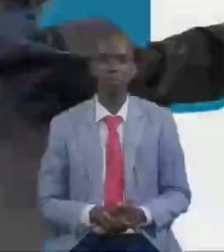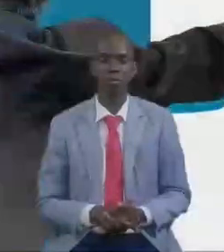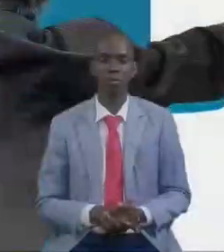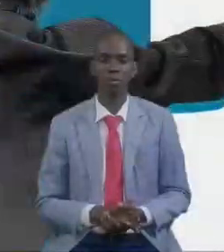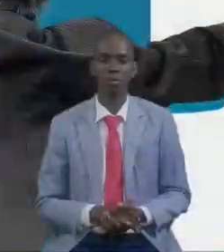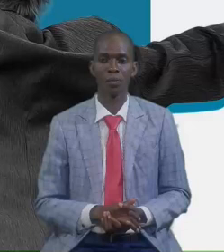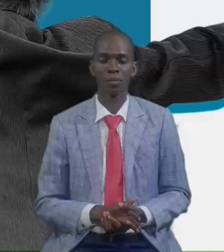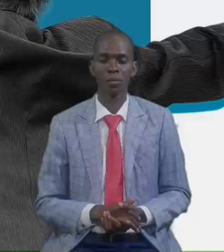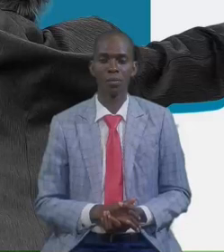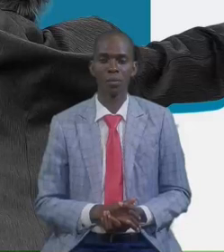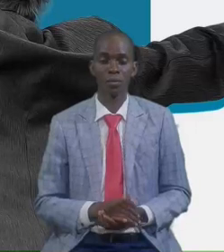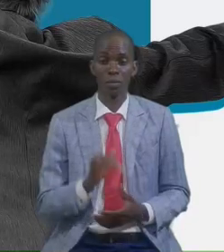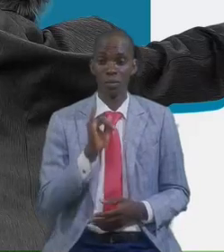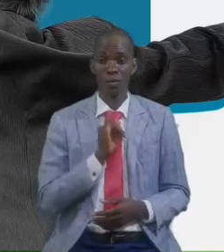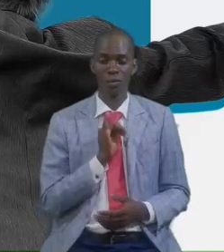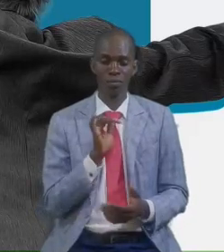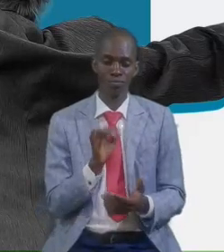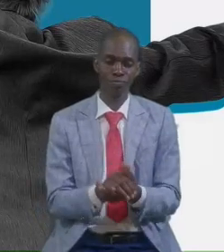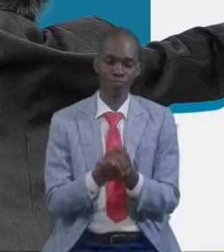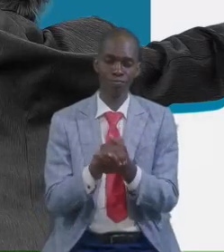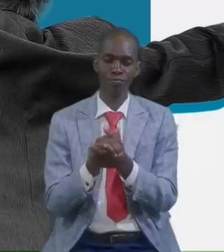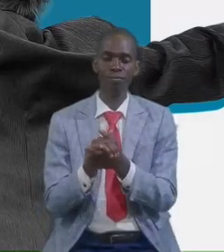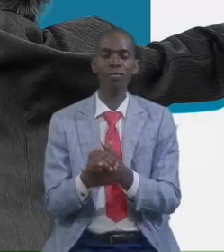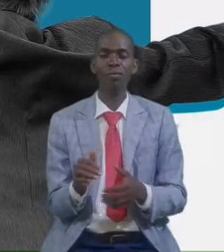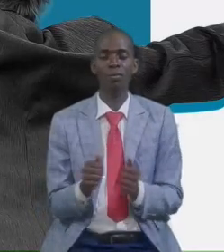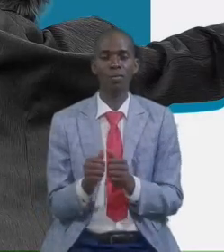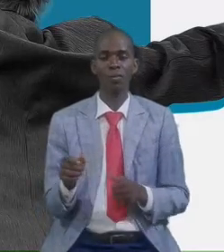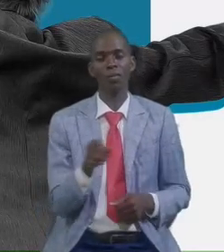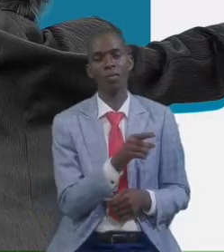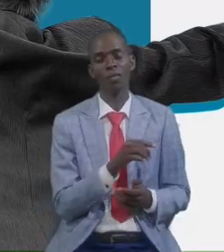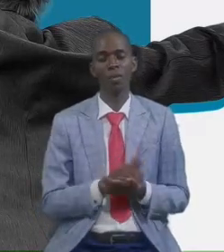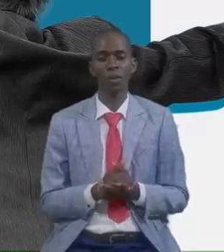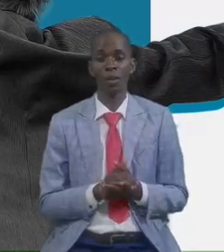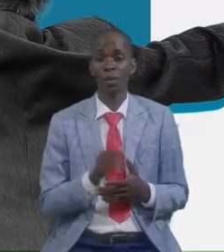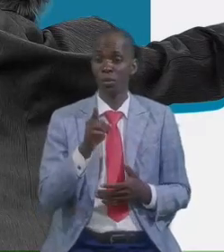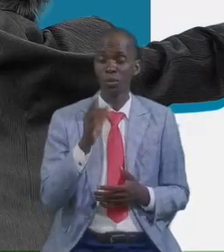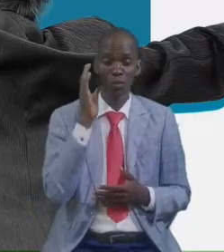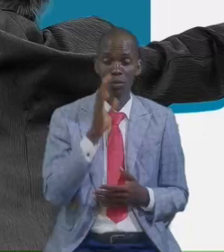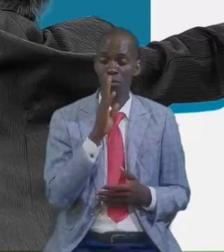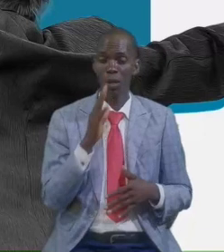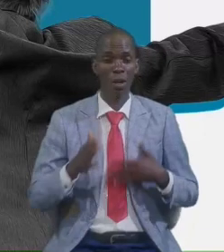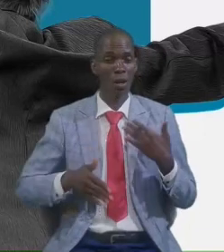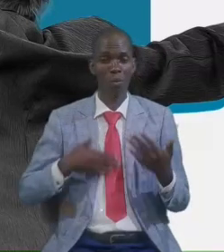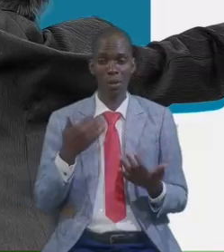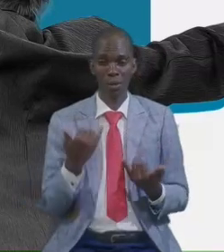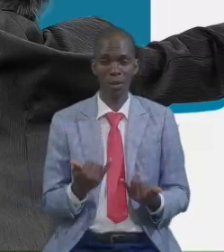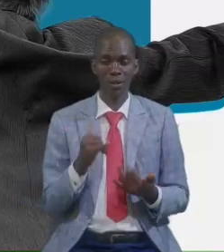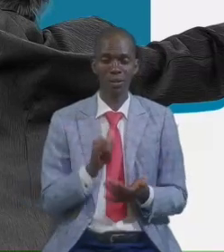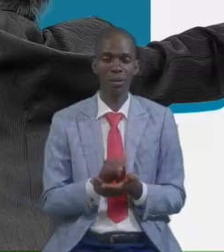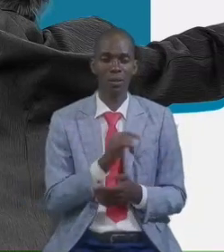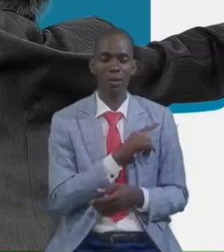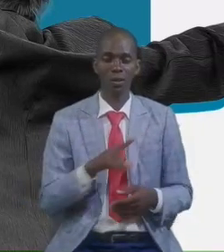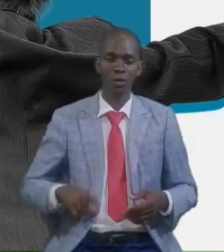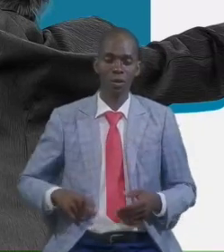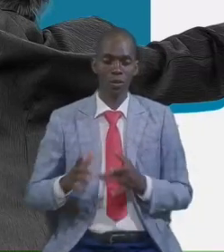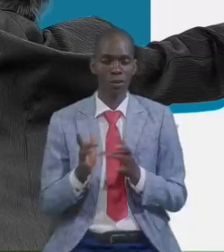I congratulate you. Félicitations à vous. You should be happy that the Lord vous devez être content you que